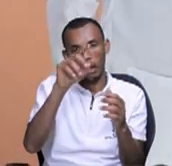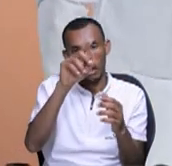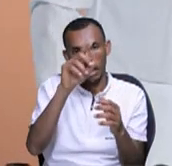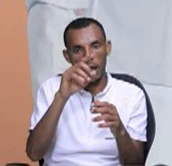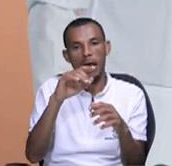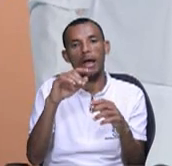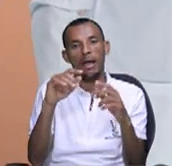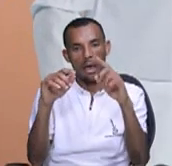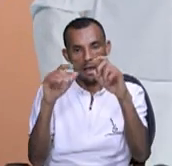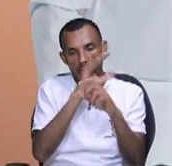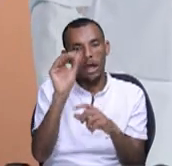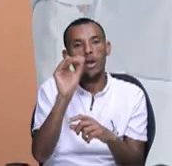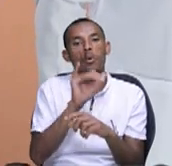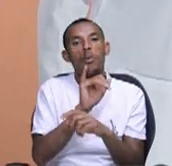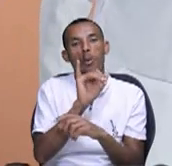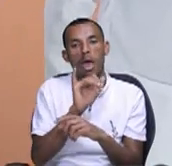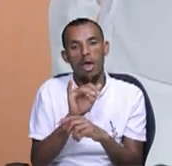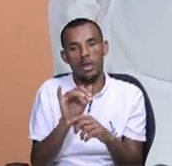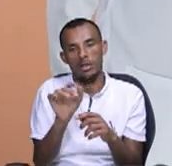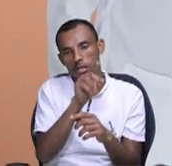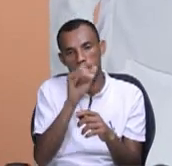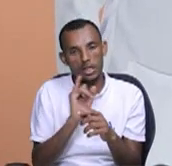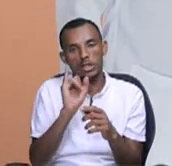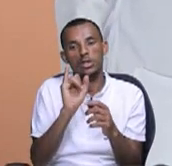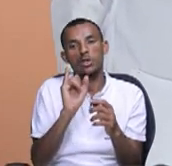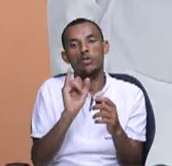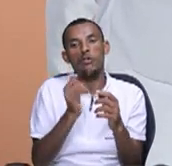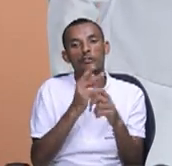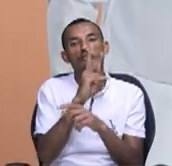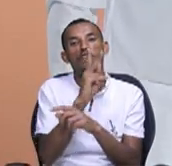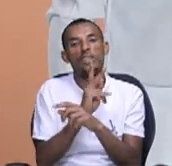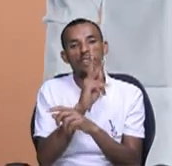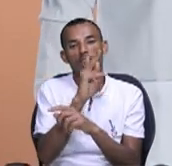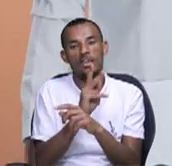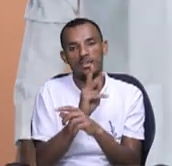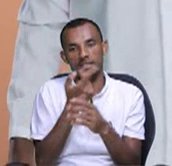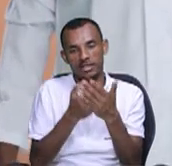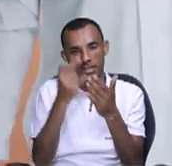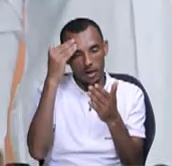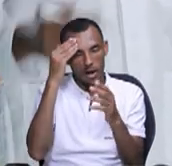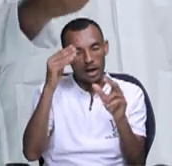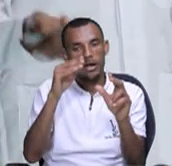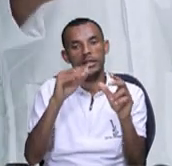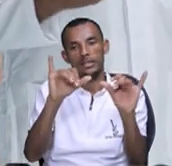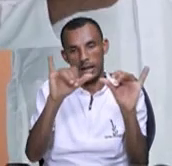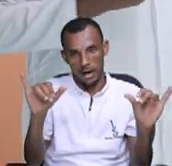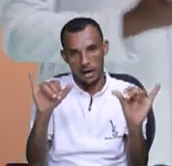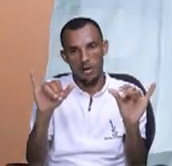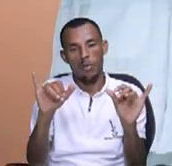x-axis and there is origin vertex. This angle is known as standard position